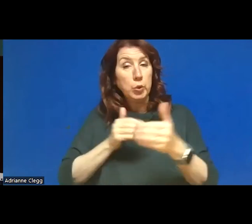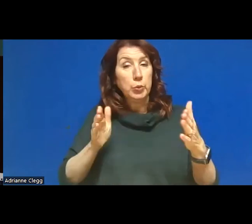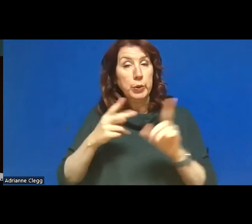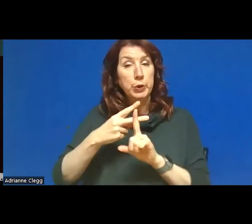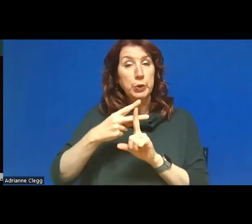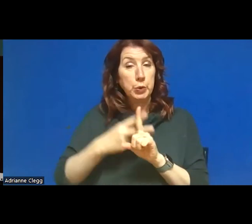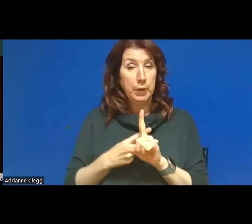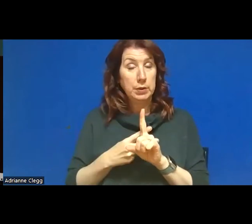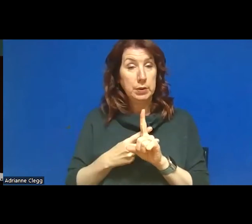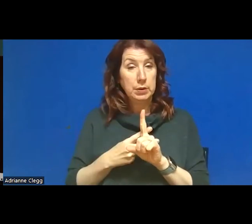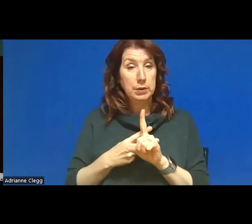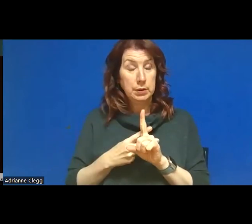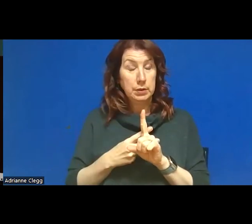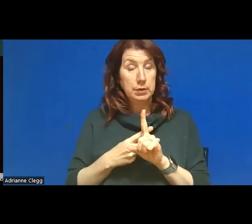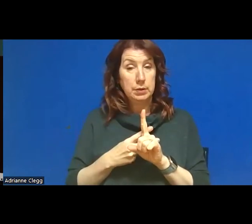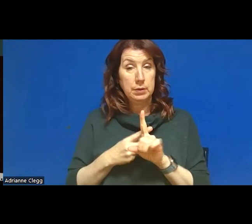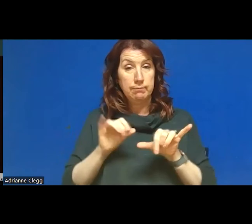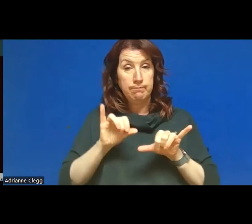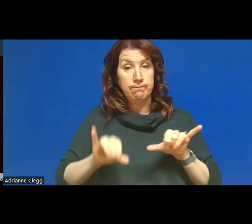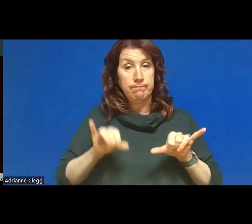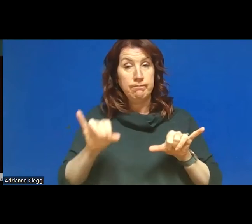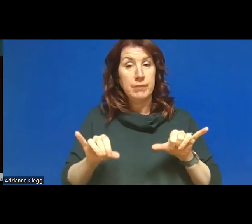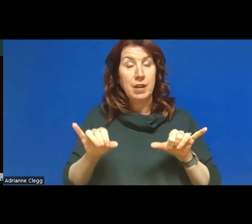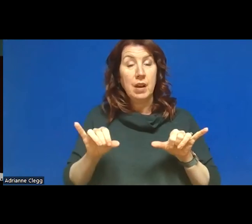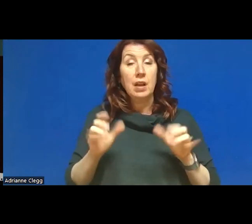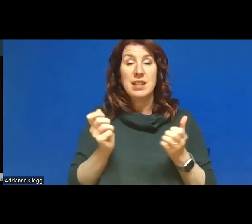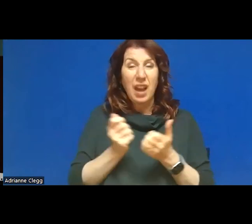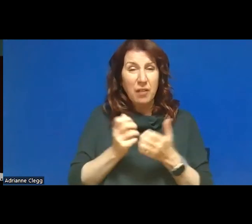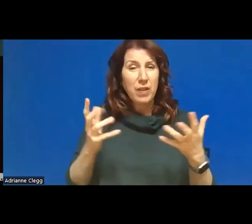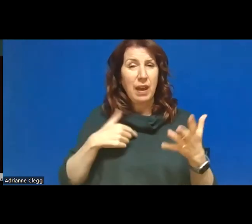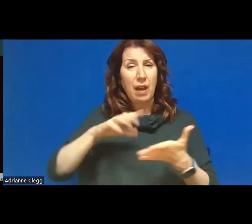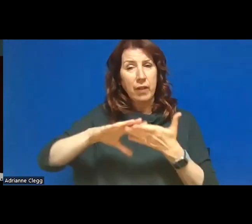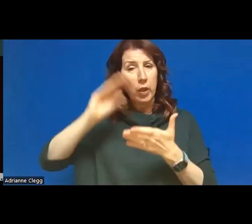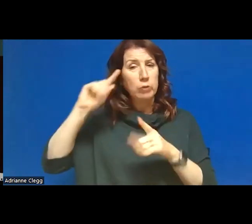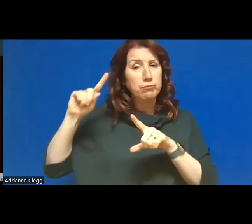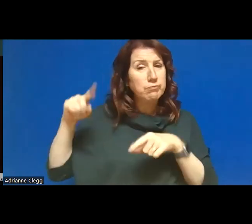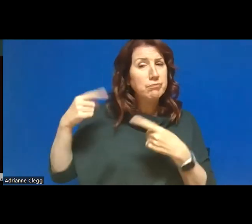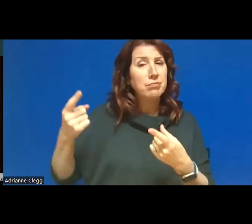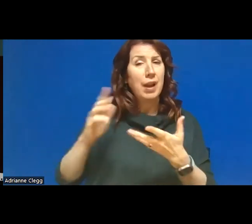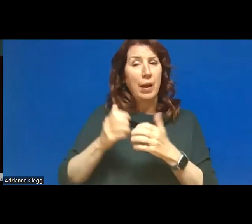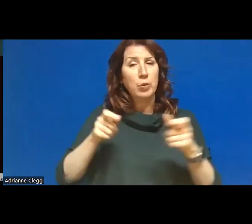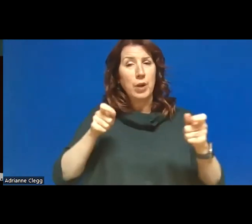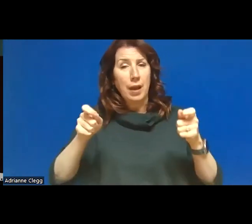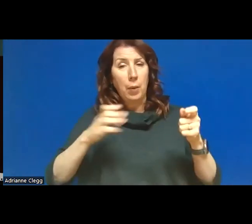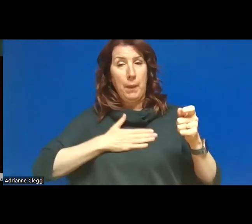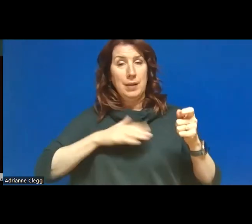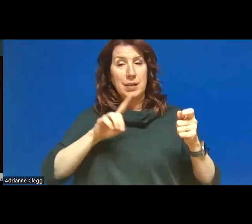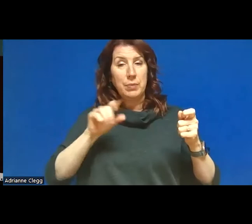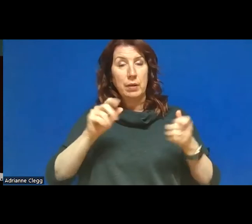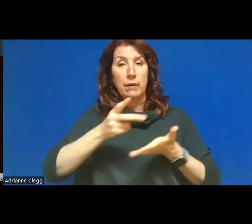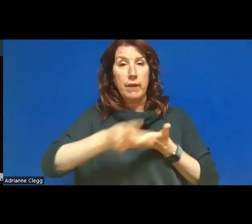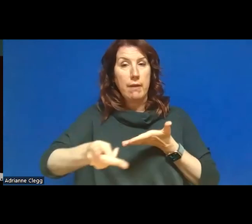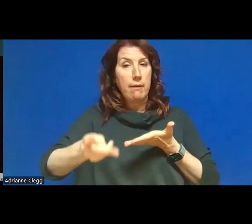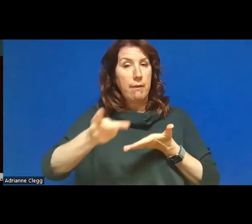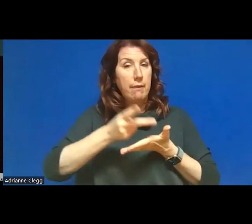Because everything I had been taught about how to navigate my disability didn't work. I was